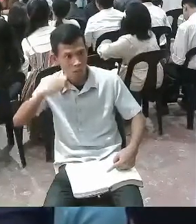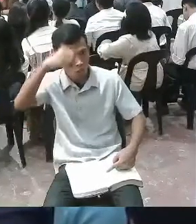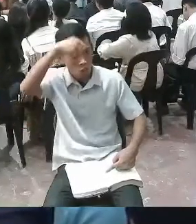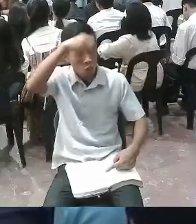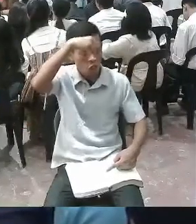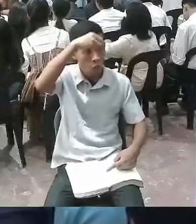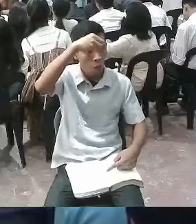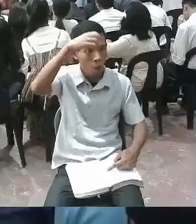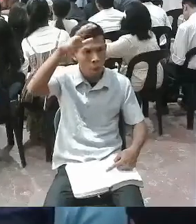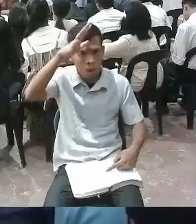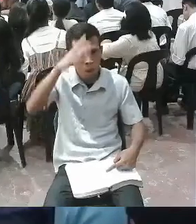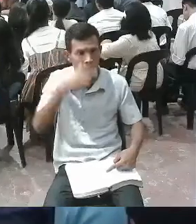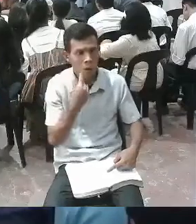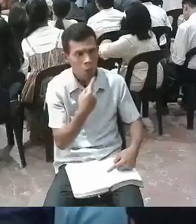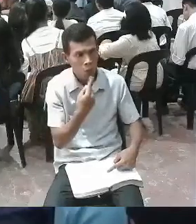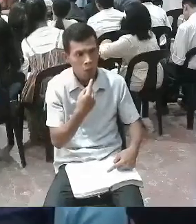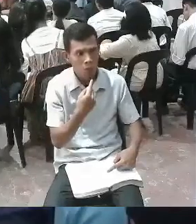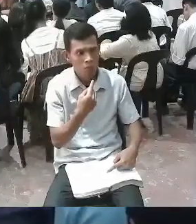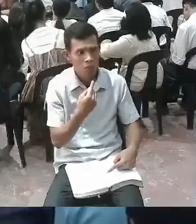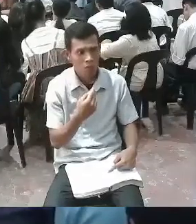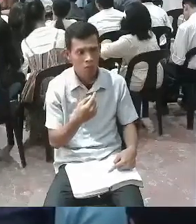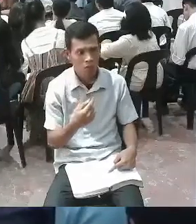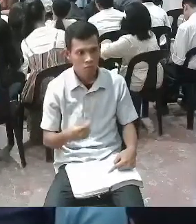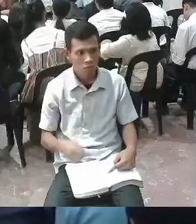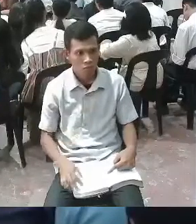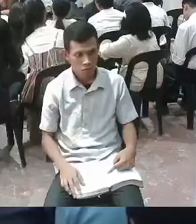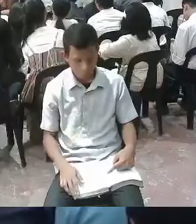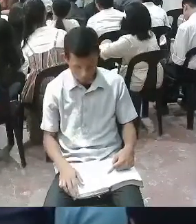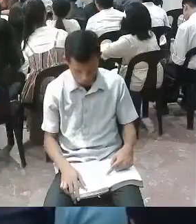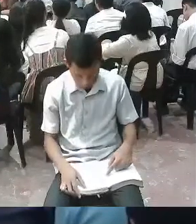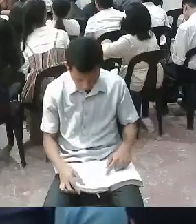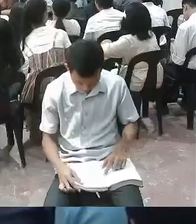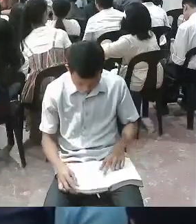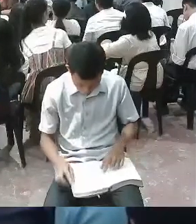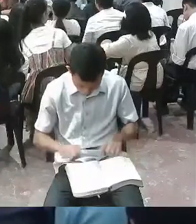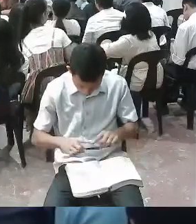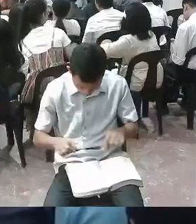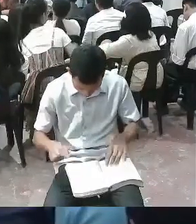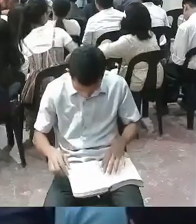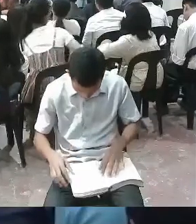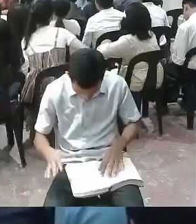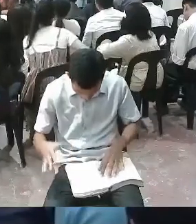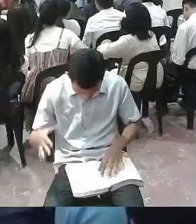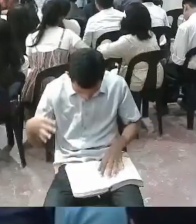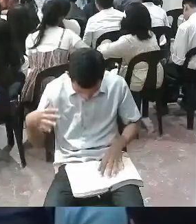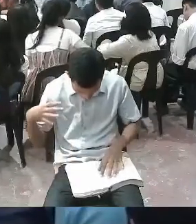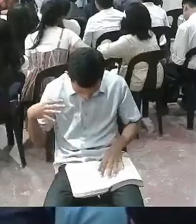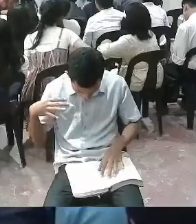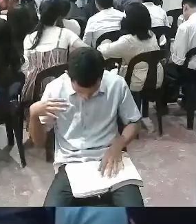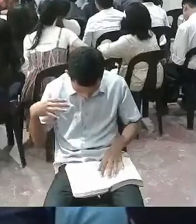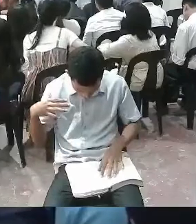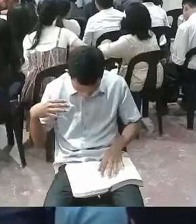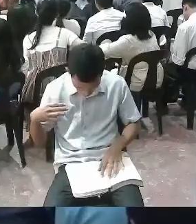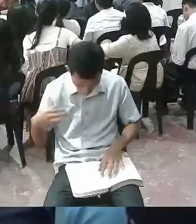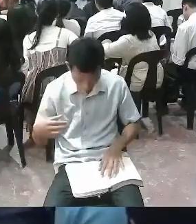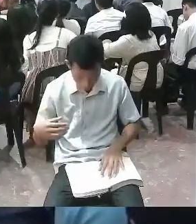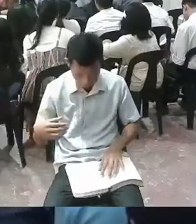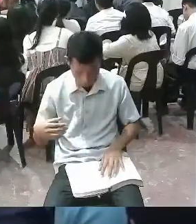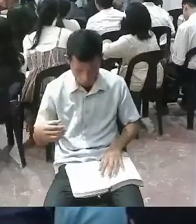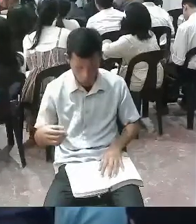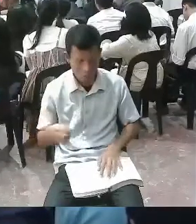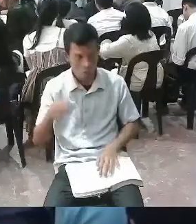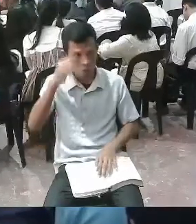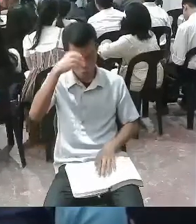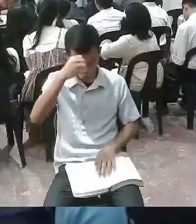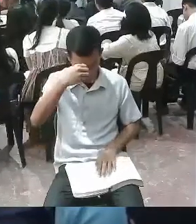David was supposed to be out at war. And he's in his palace and he looks down on the